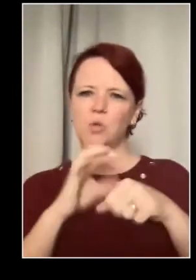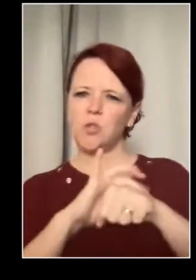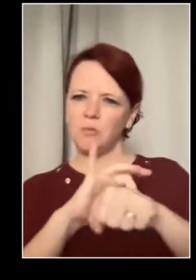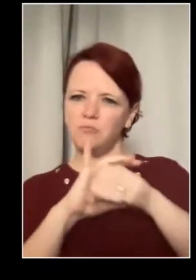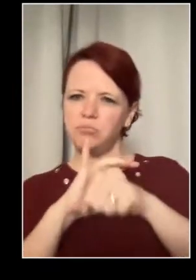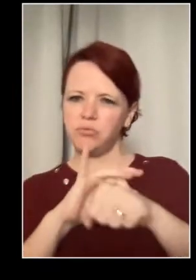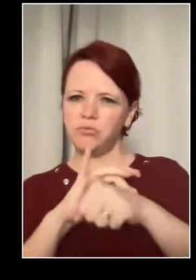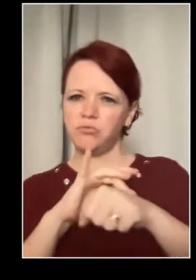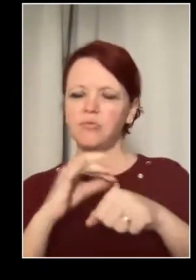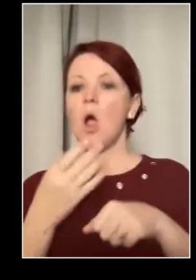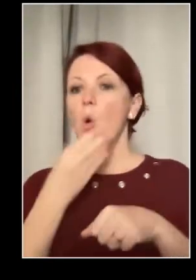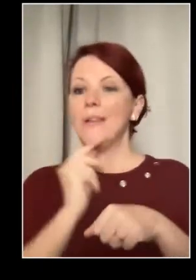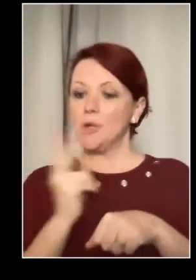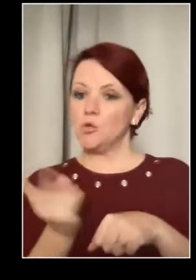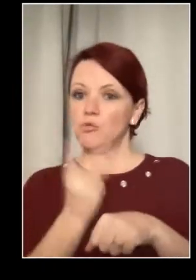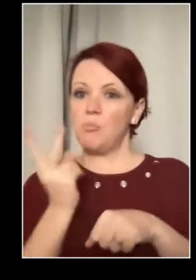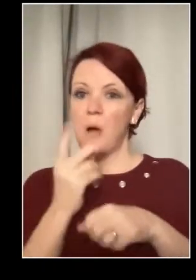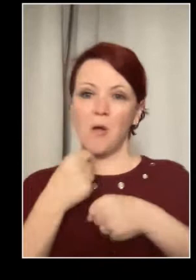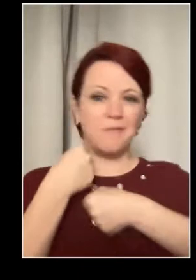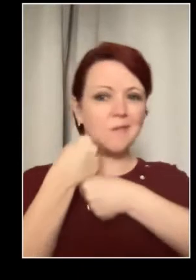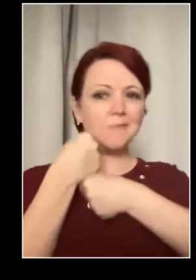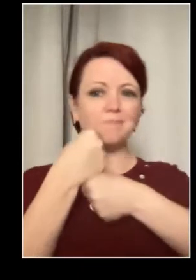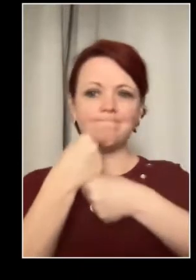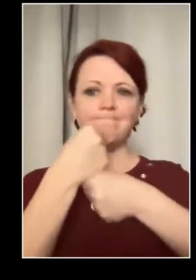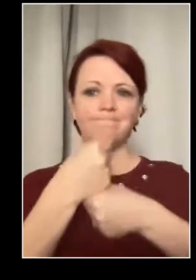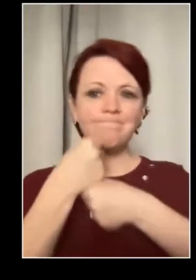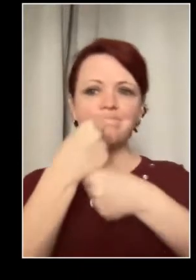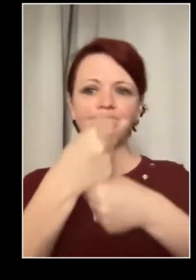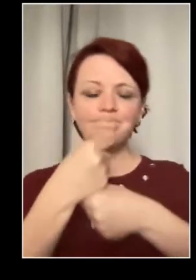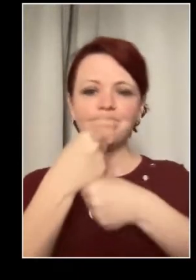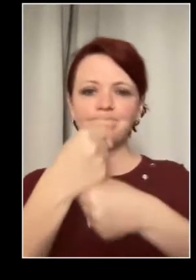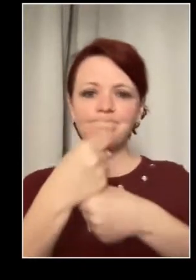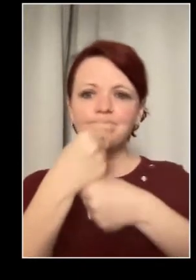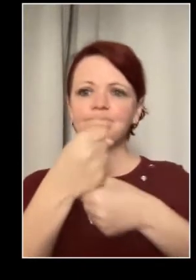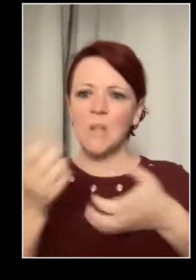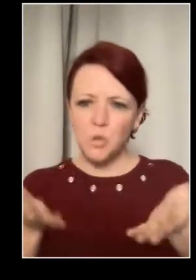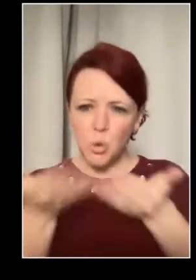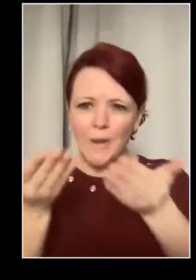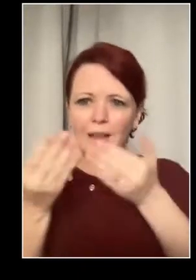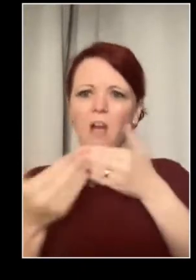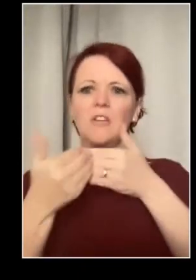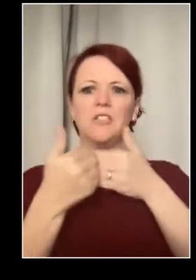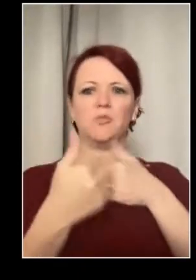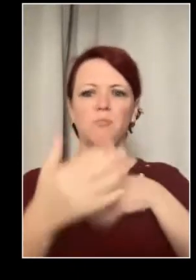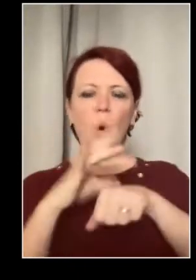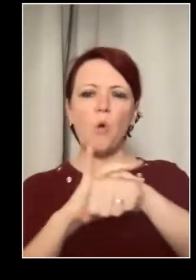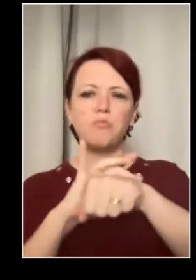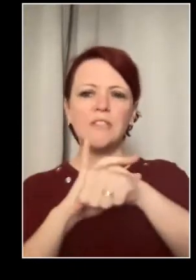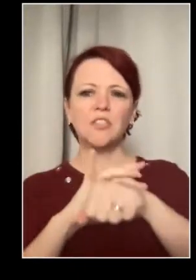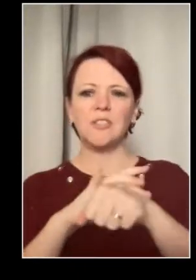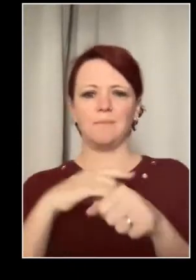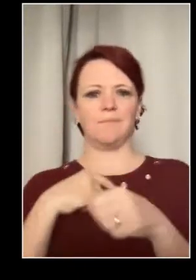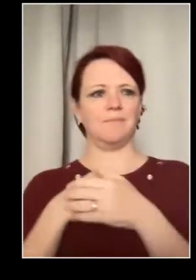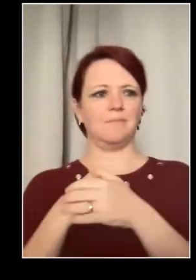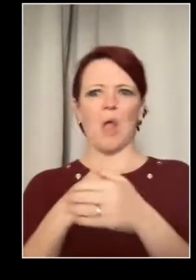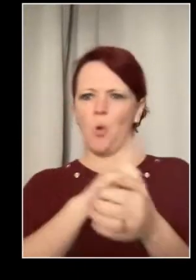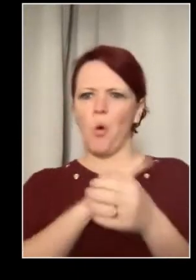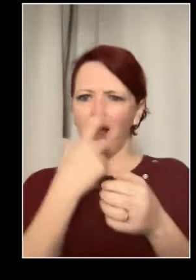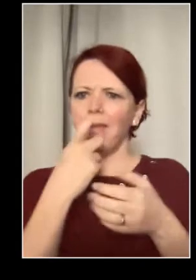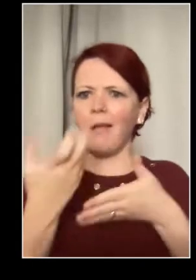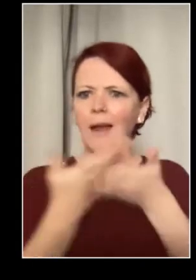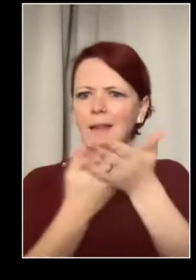have witnessed firsthand the economic and social benefits of apprenticeships across London. Together, apprenticeships